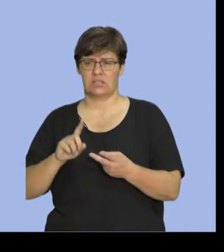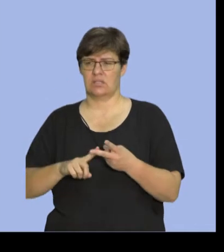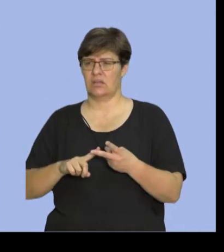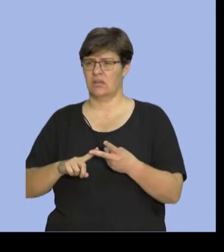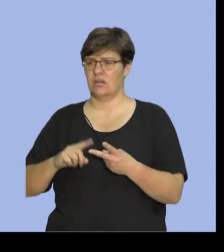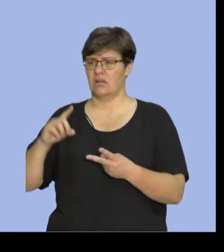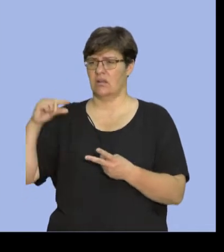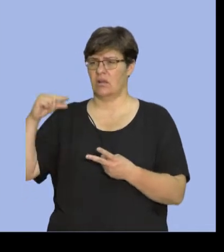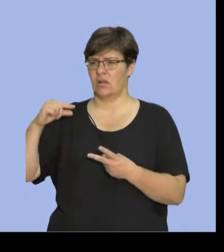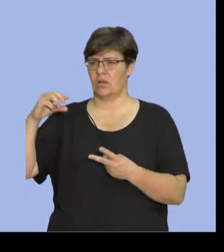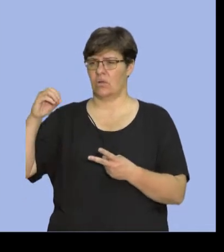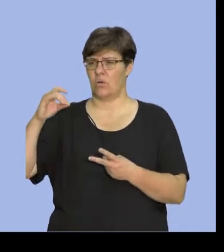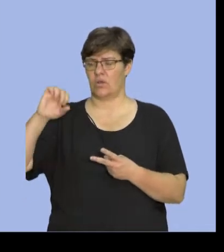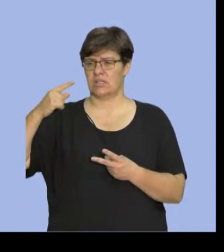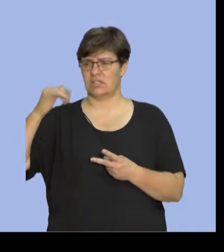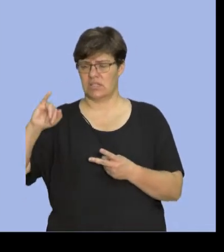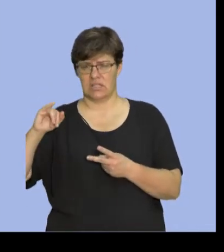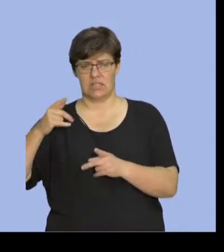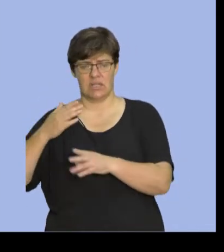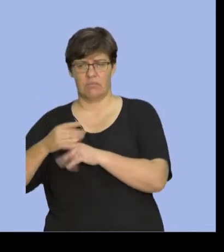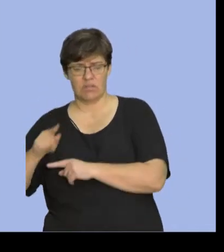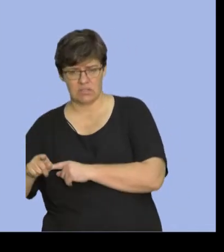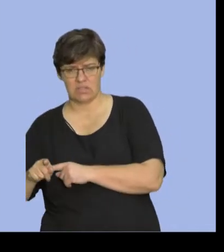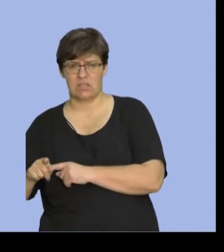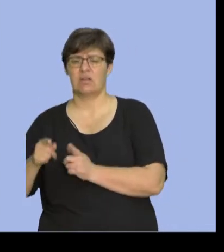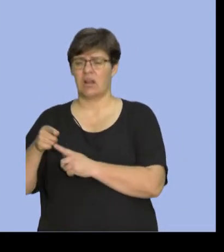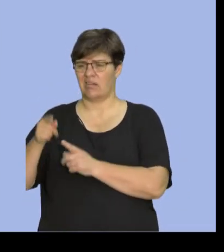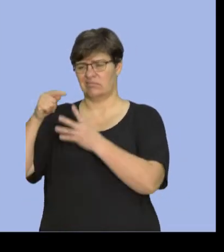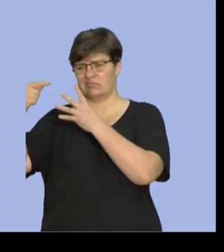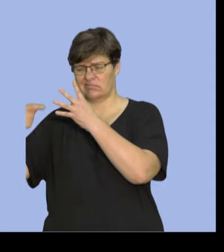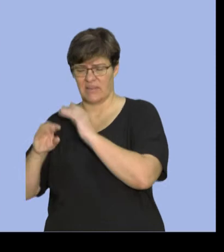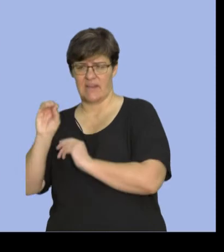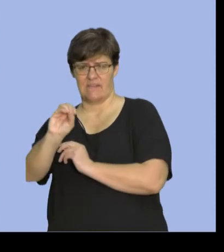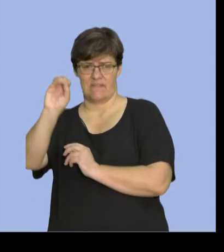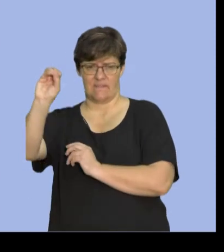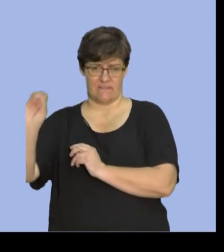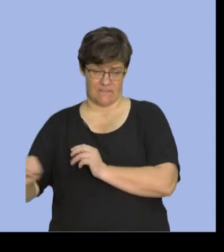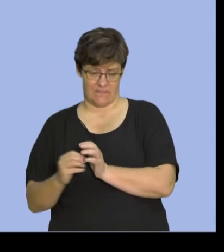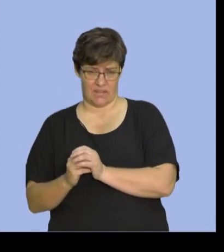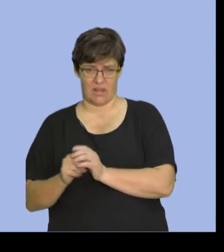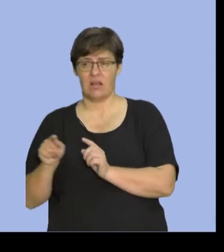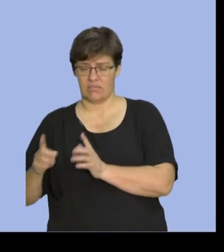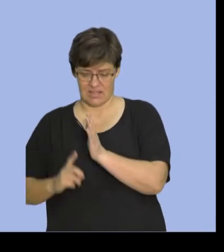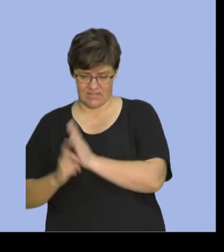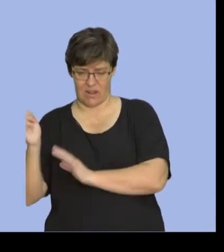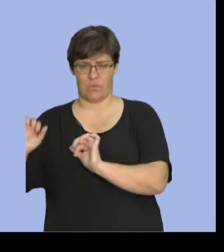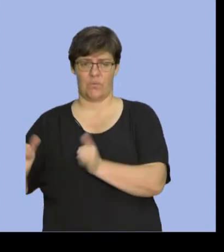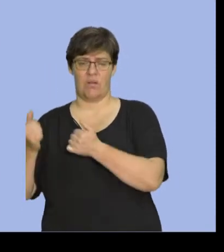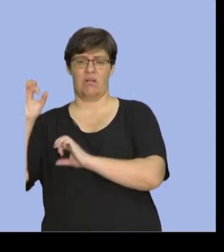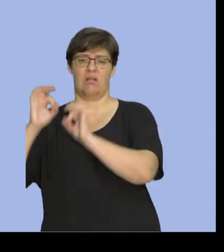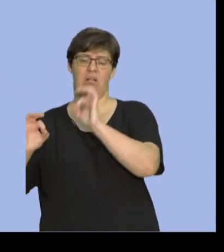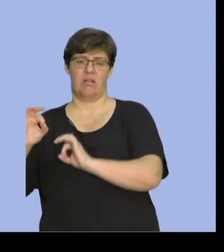it has complex structures such as the endoplasmic reticulum. Again, signs of a well-developed organelle